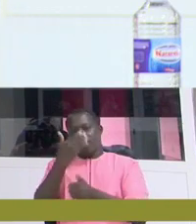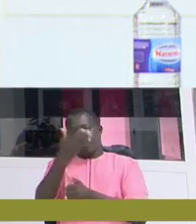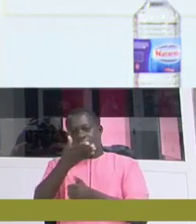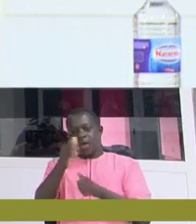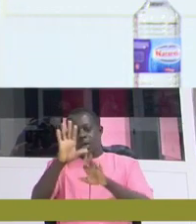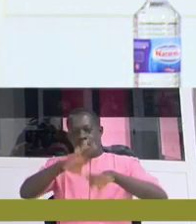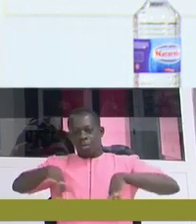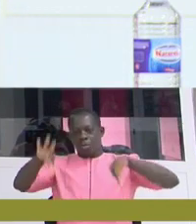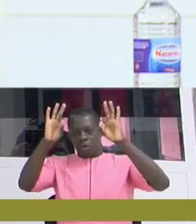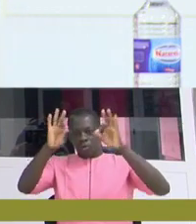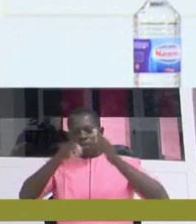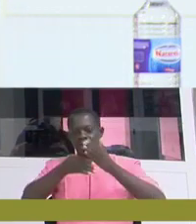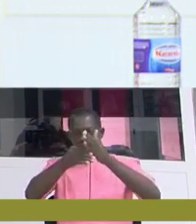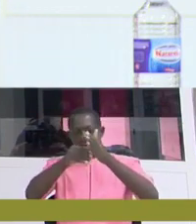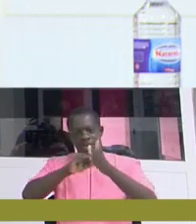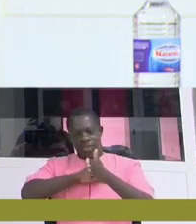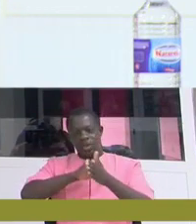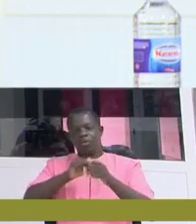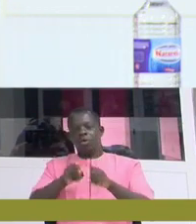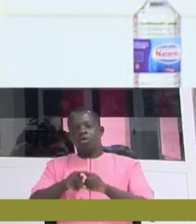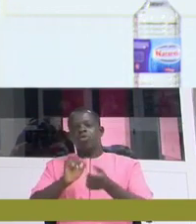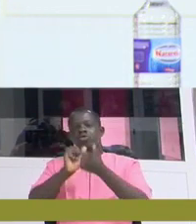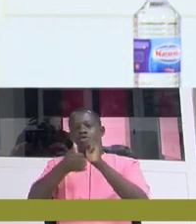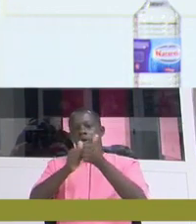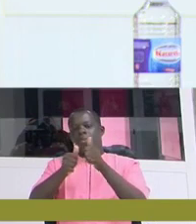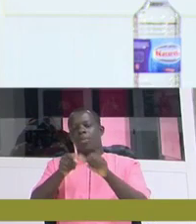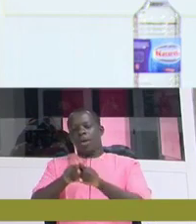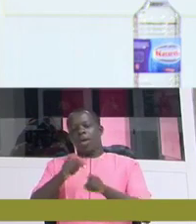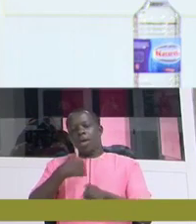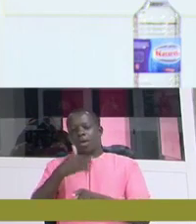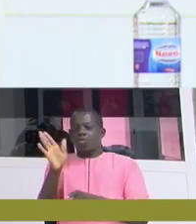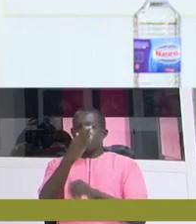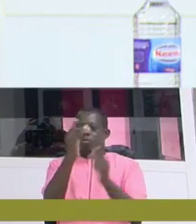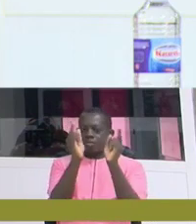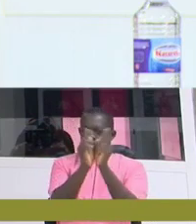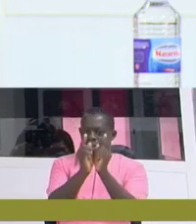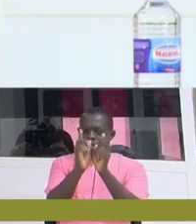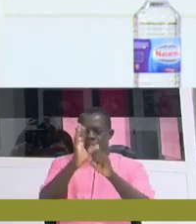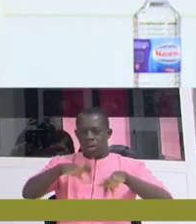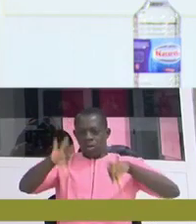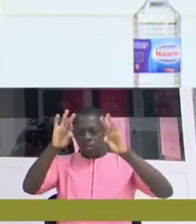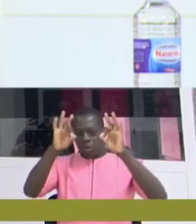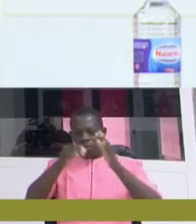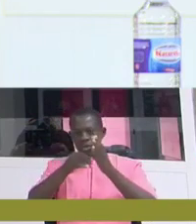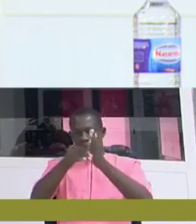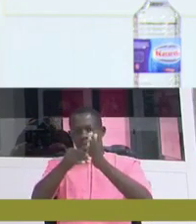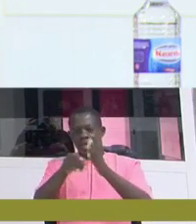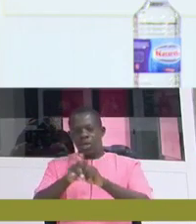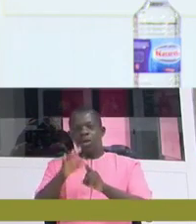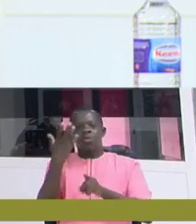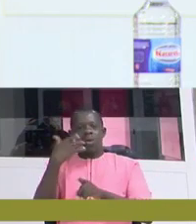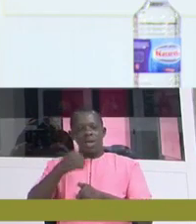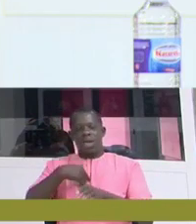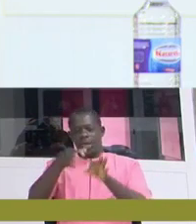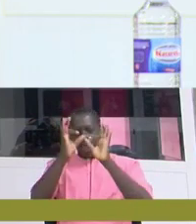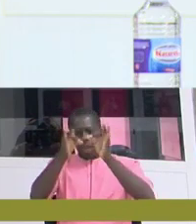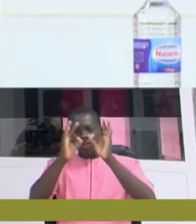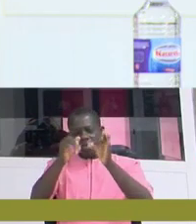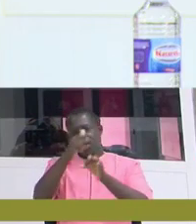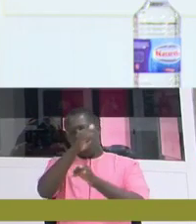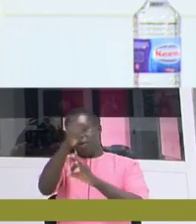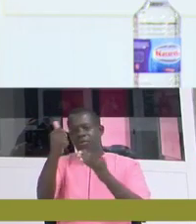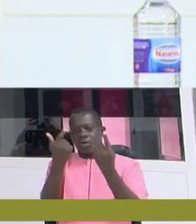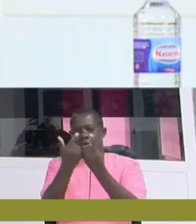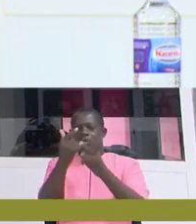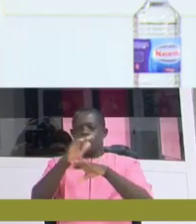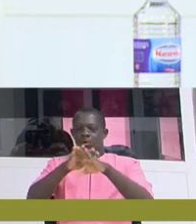la bitikolam. The imam's shop. Tata alimamo fanaya. I went to the imam as well. Bringa case nyimbe fo fanaye. After I narrated